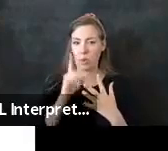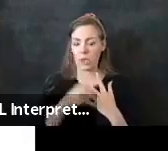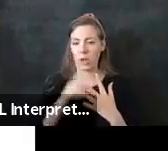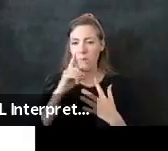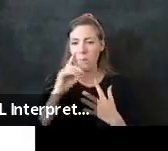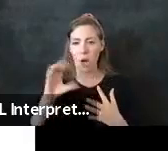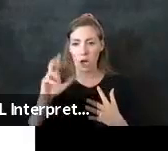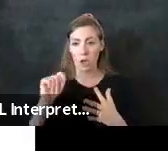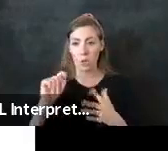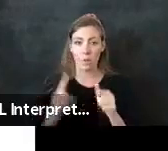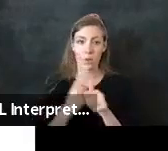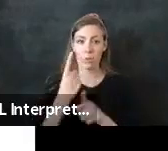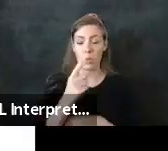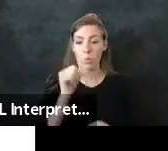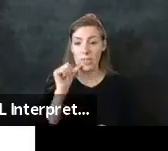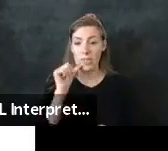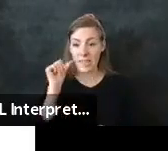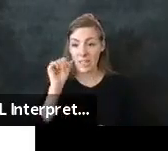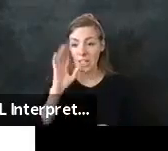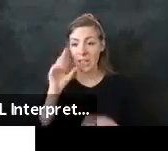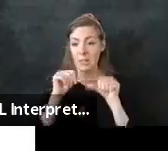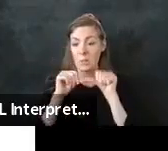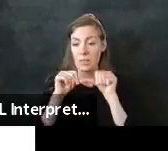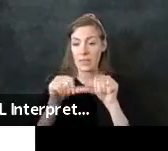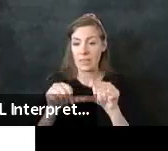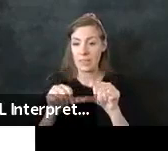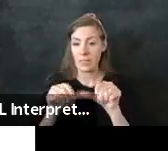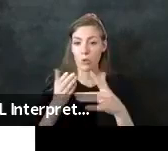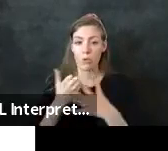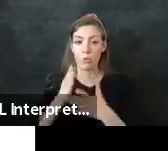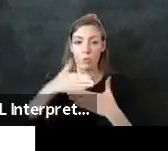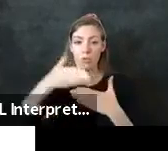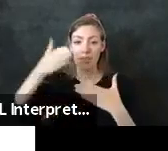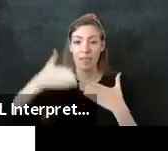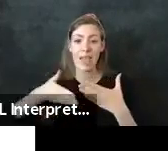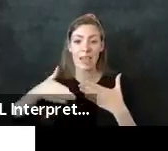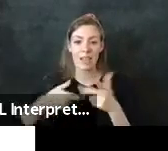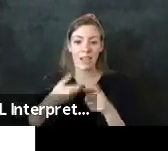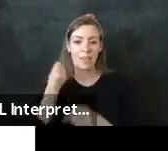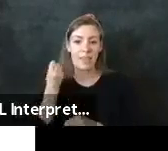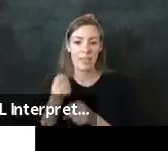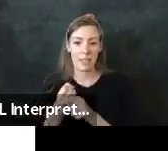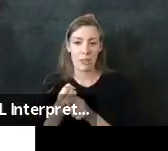one was yesterday, and they will continue on through the end of this year.